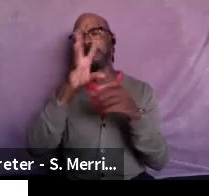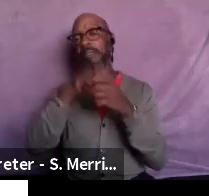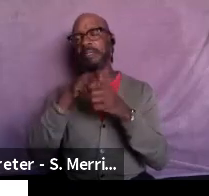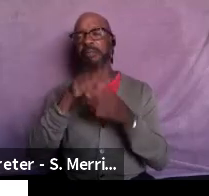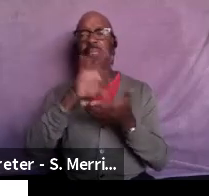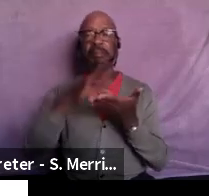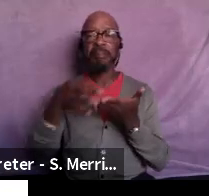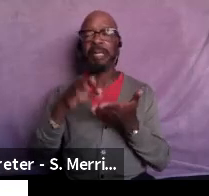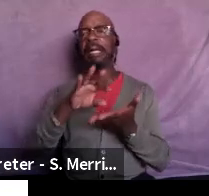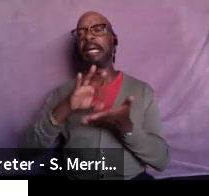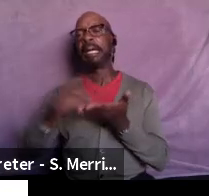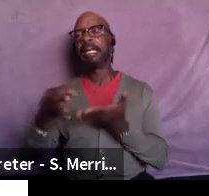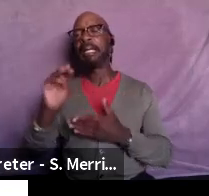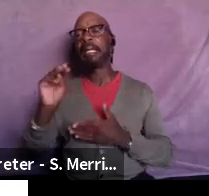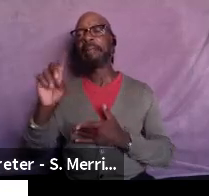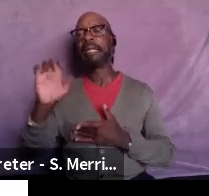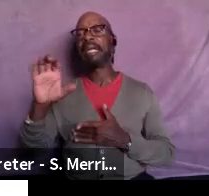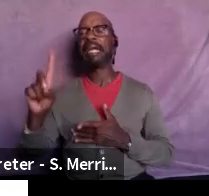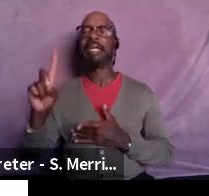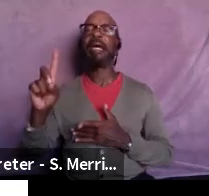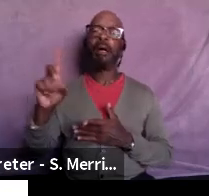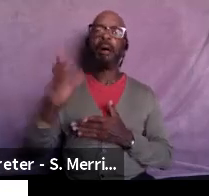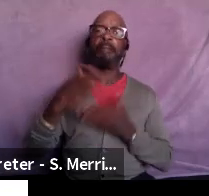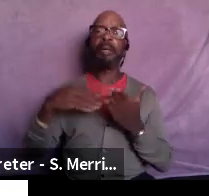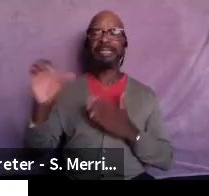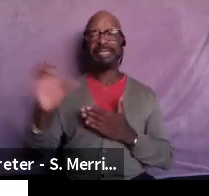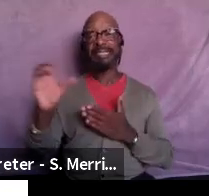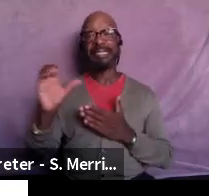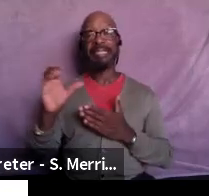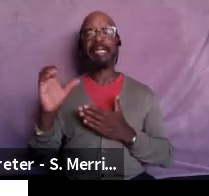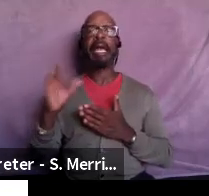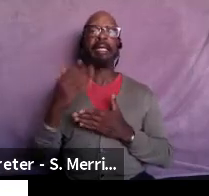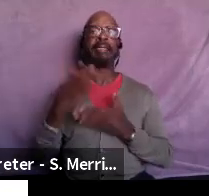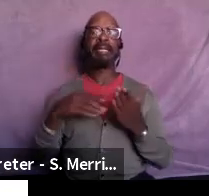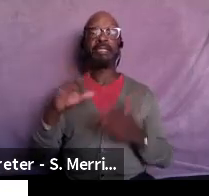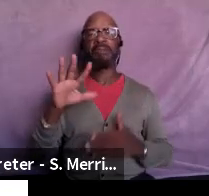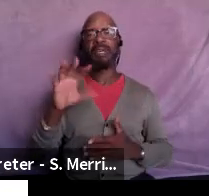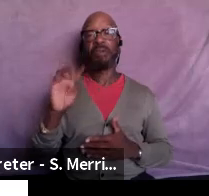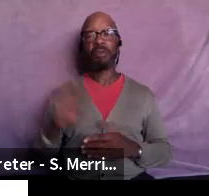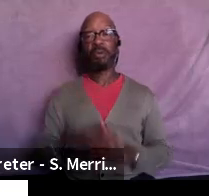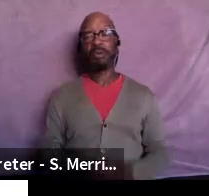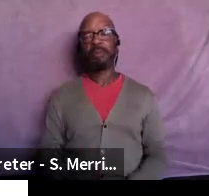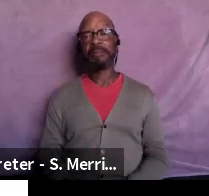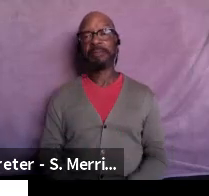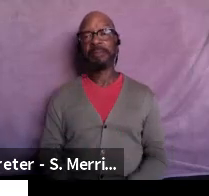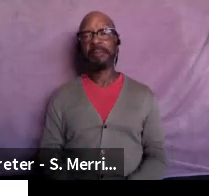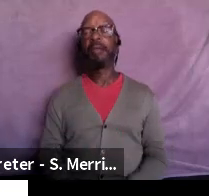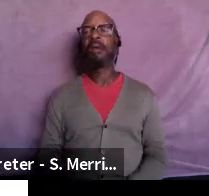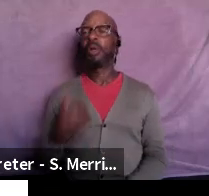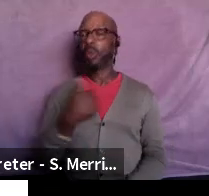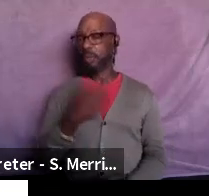Part C, and hence is subject to the requirements of Section 504. And as we've discussed,